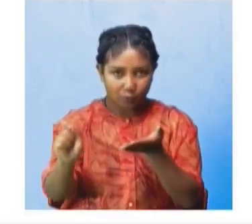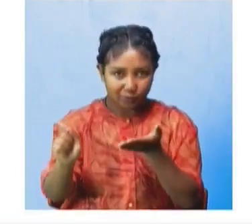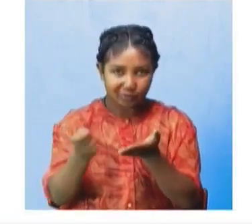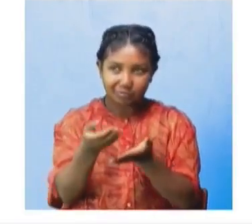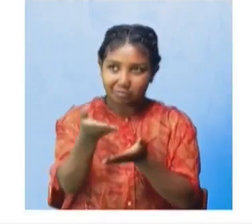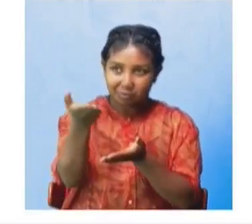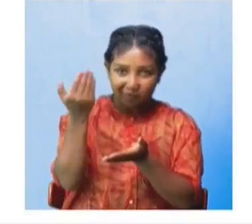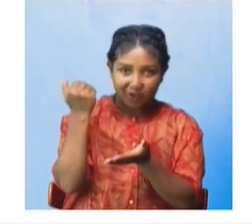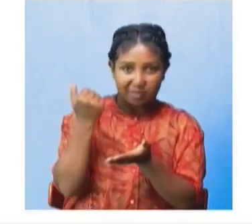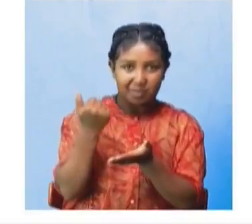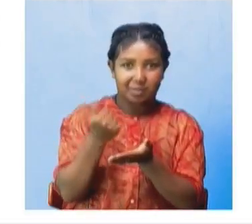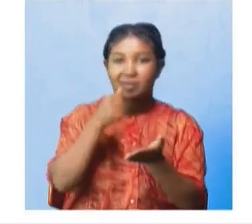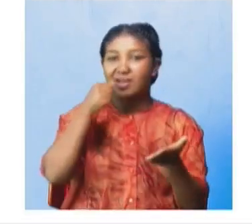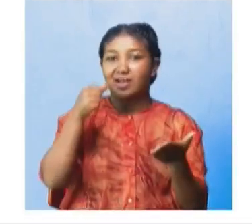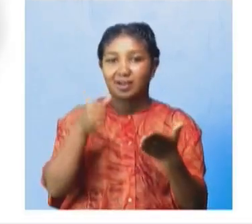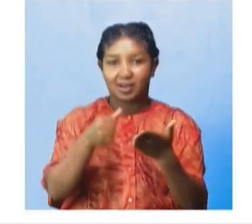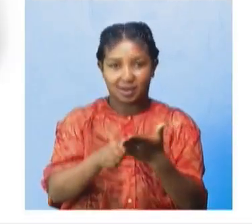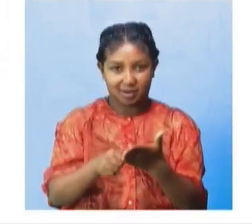a letter.